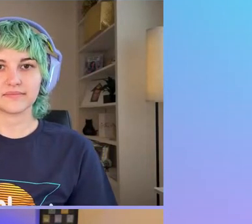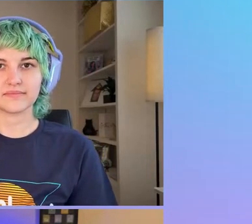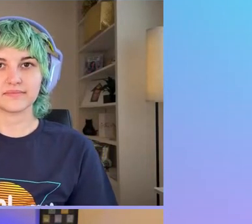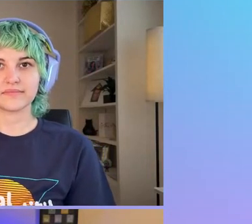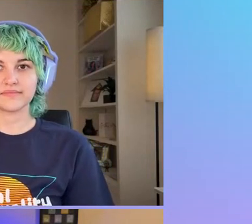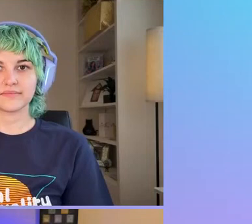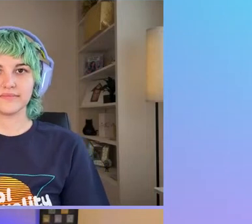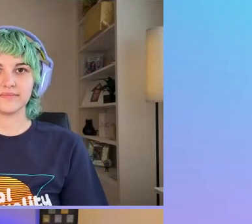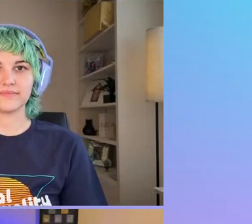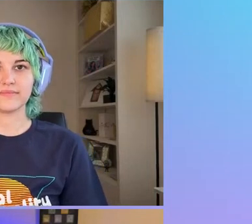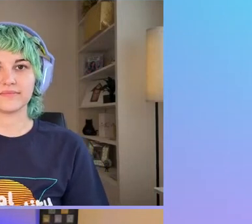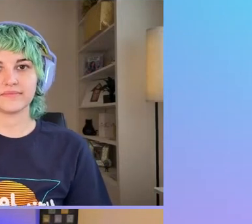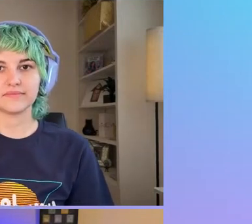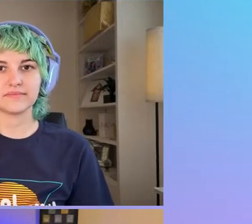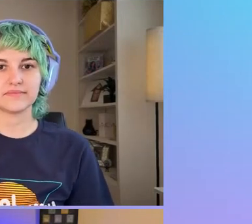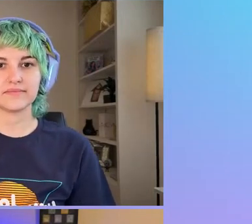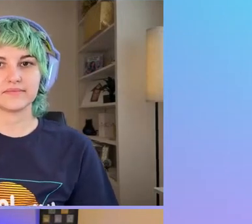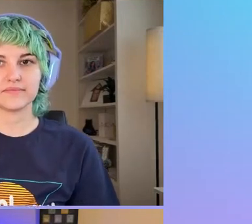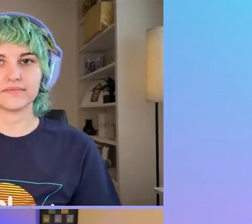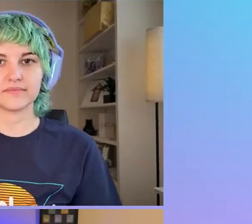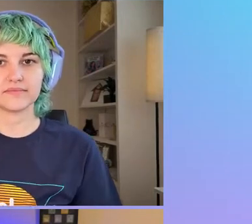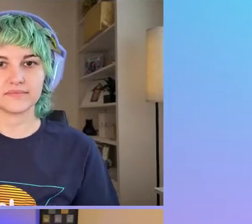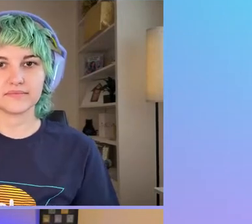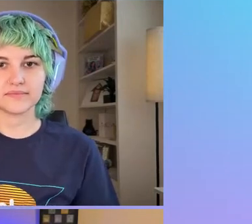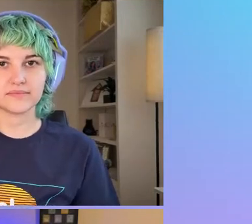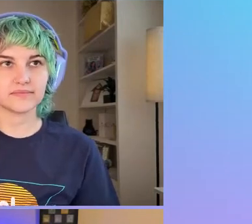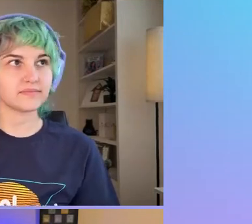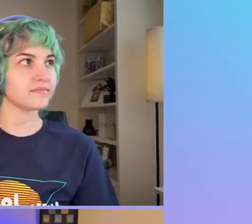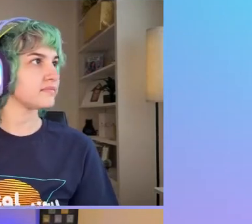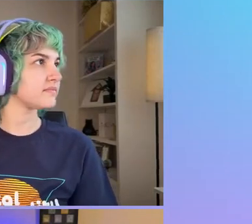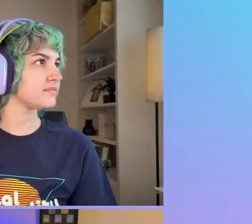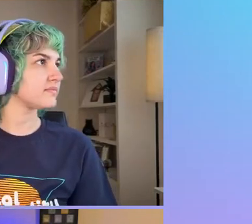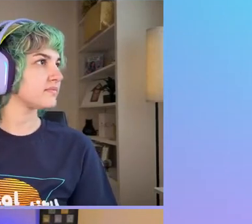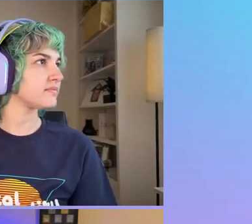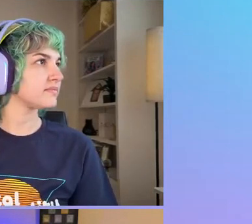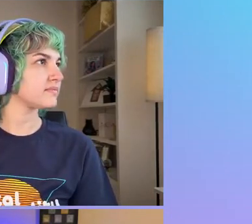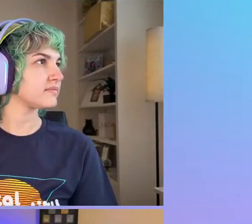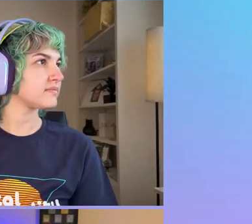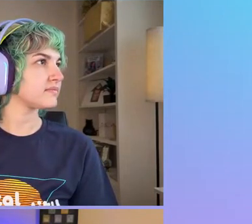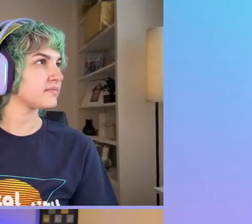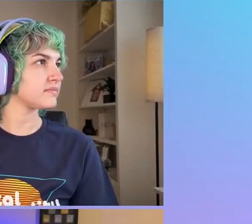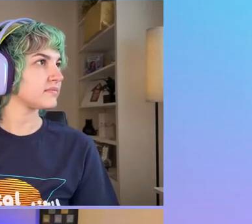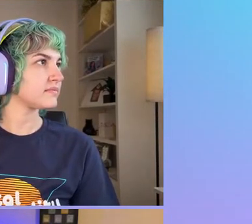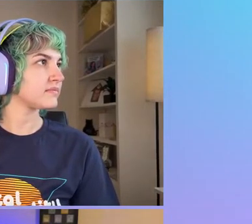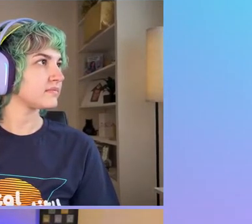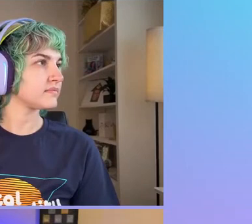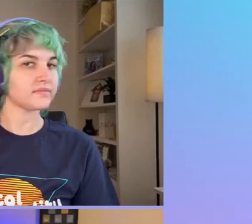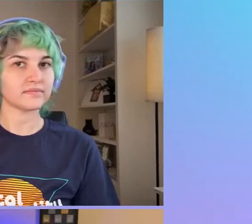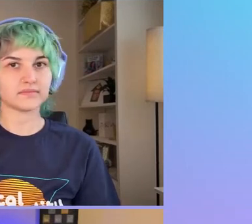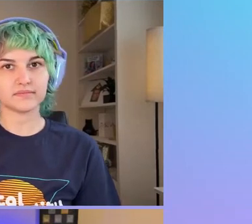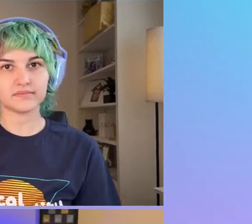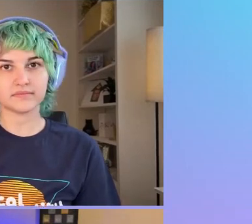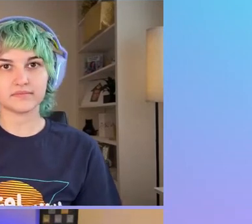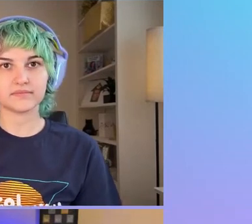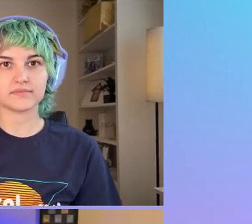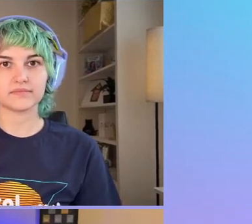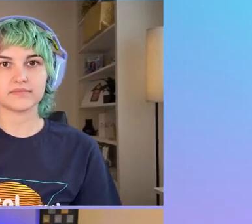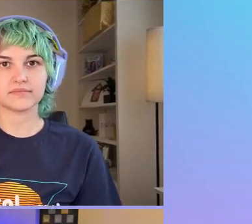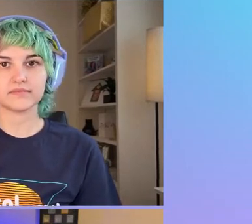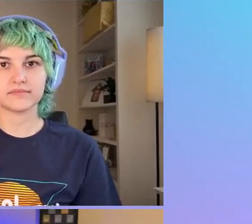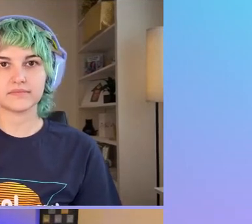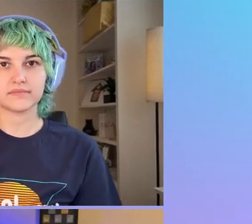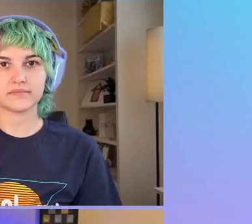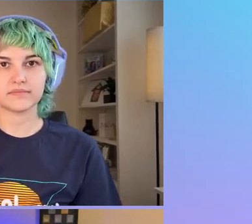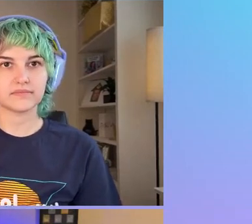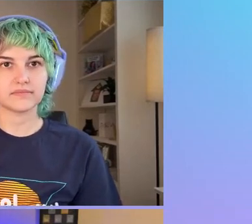is AxDevTools is going to flag an issue, right? And in that particular circumstance, we already have certain bits